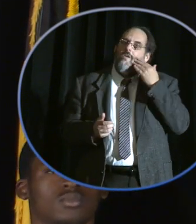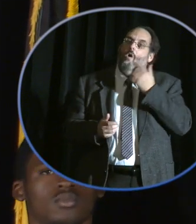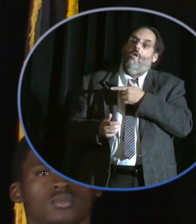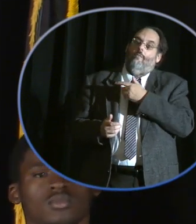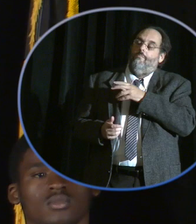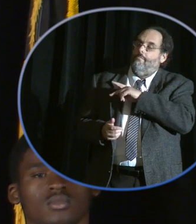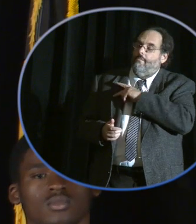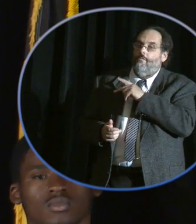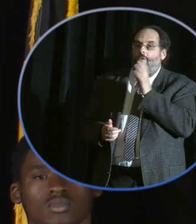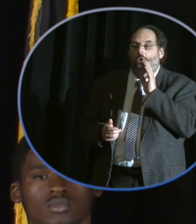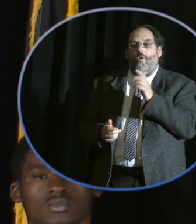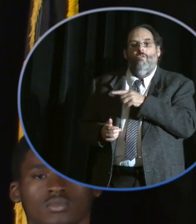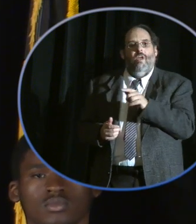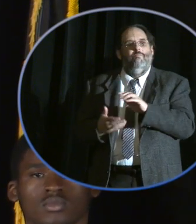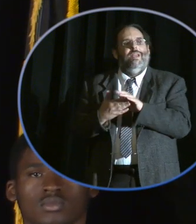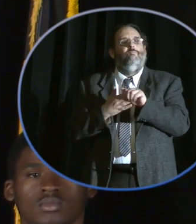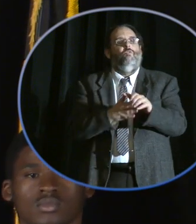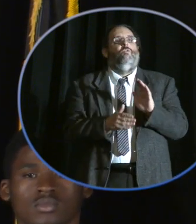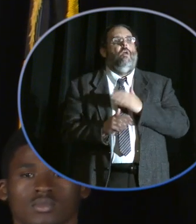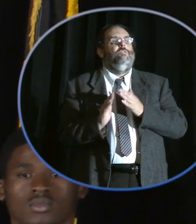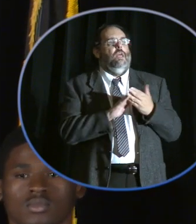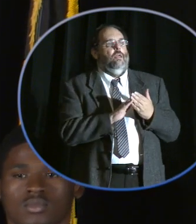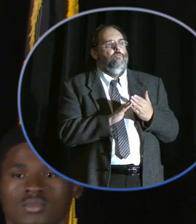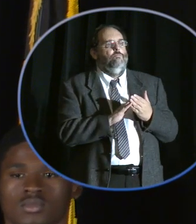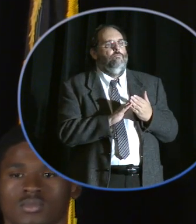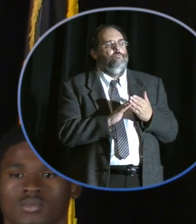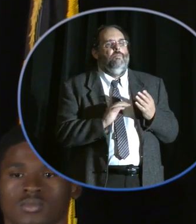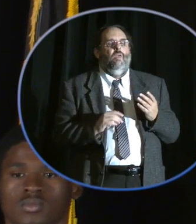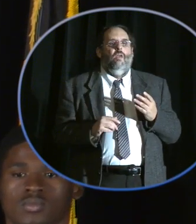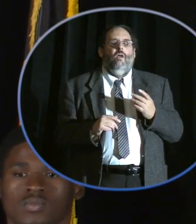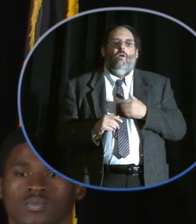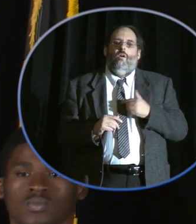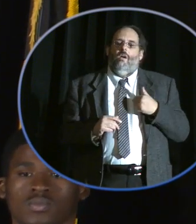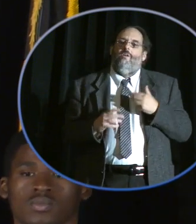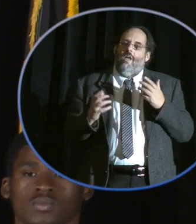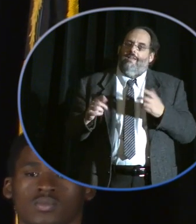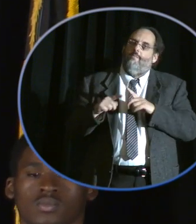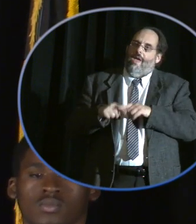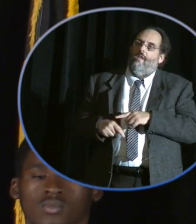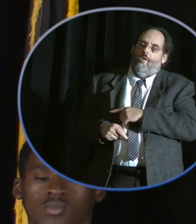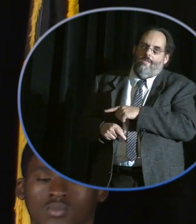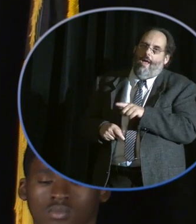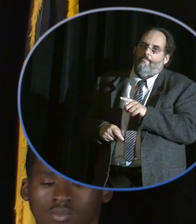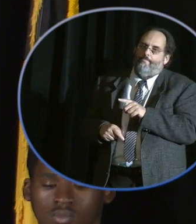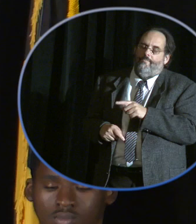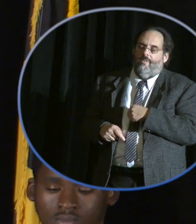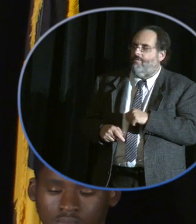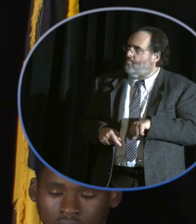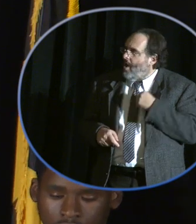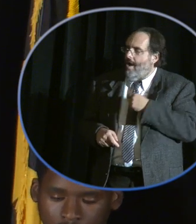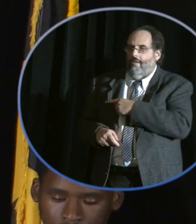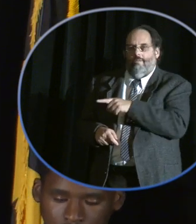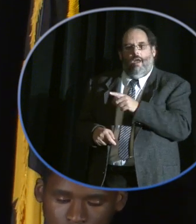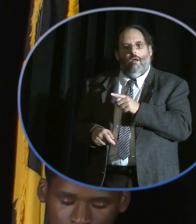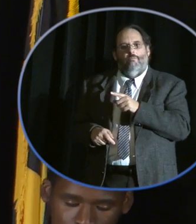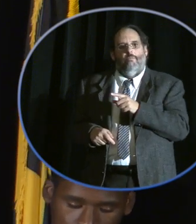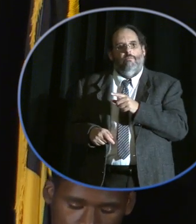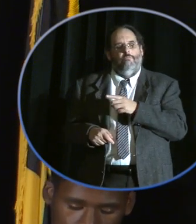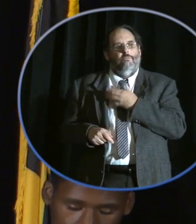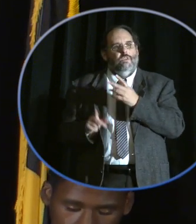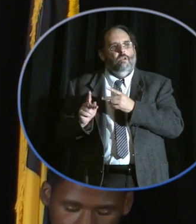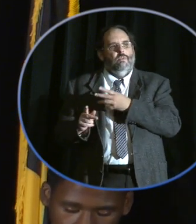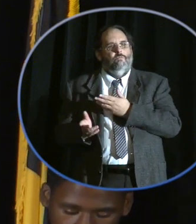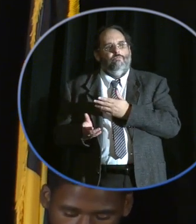is leader of our city. And we have a lot riding on them, and we're so proud of them, just so proud of